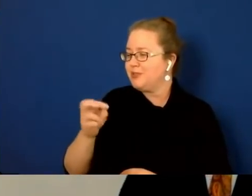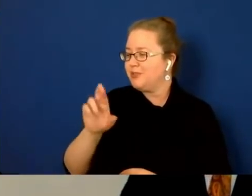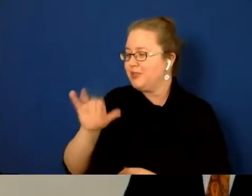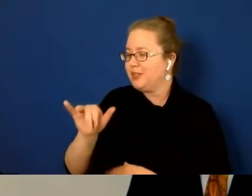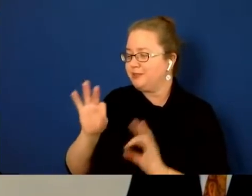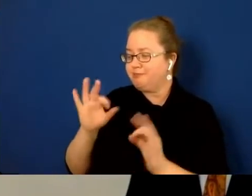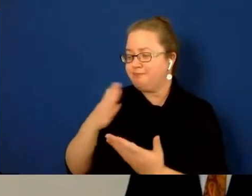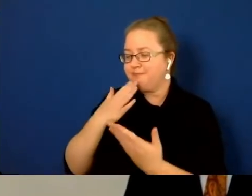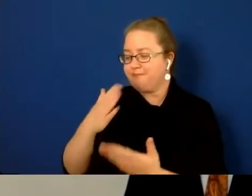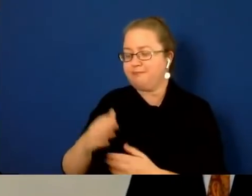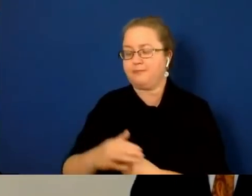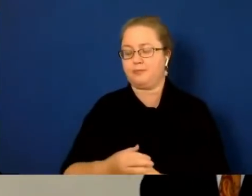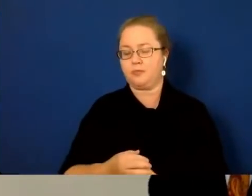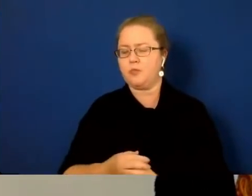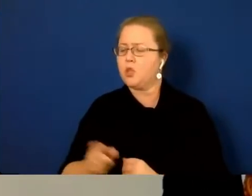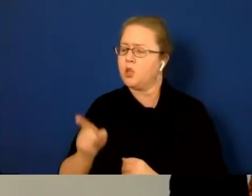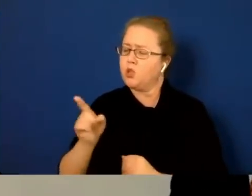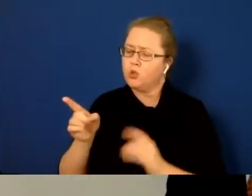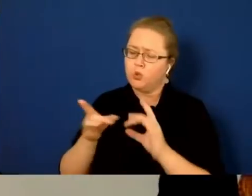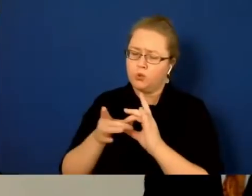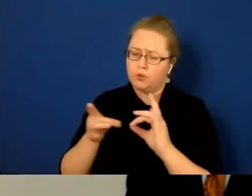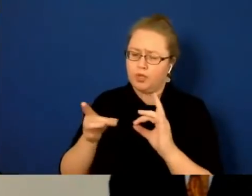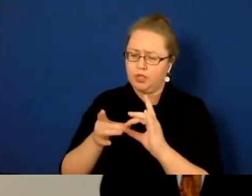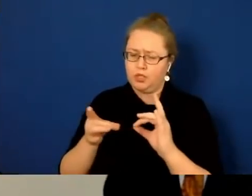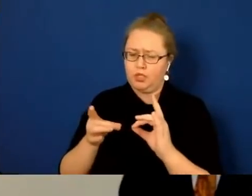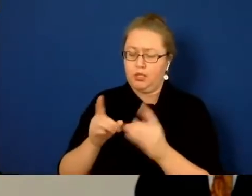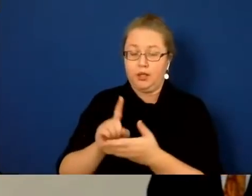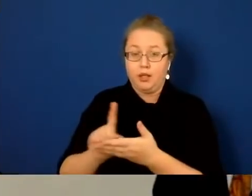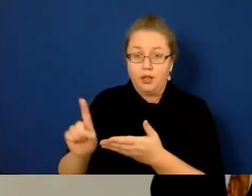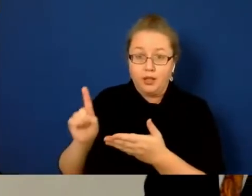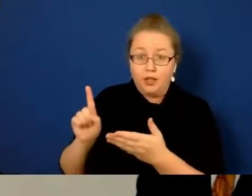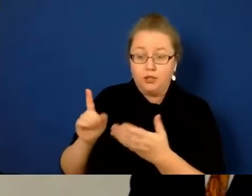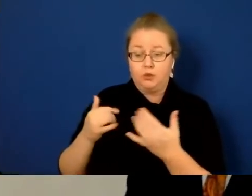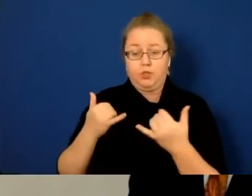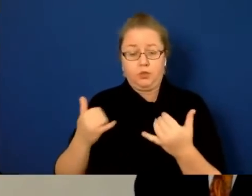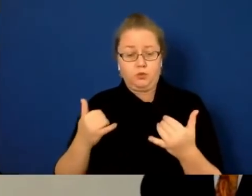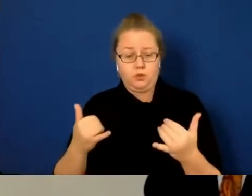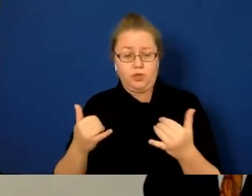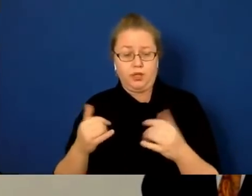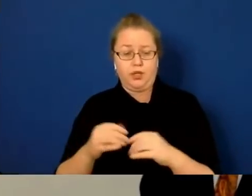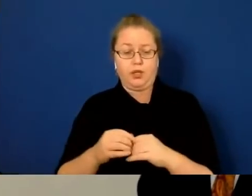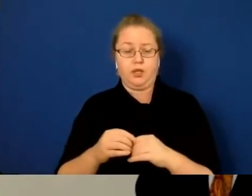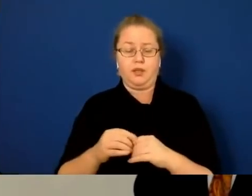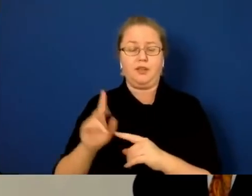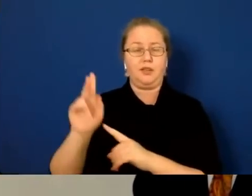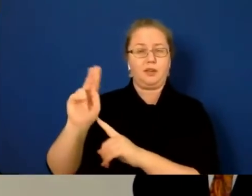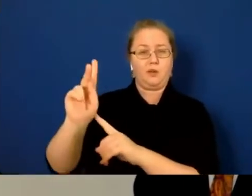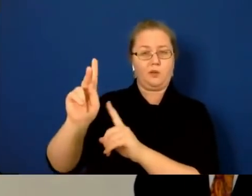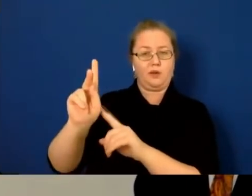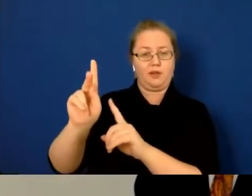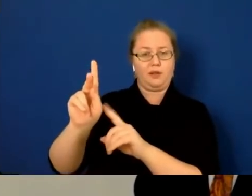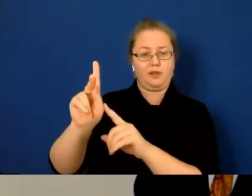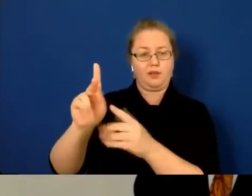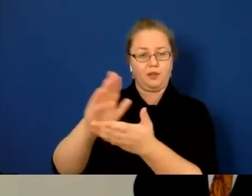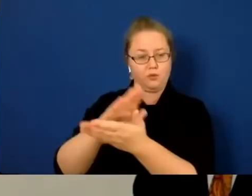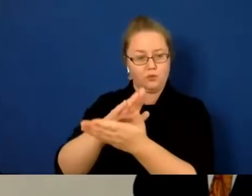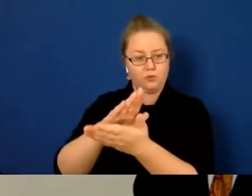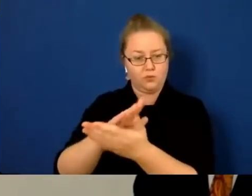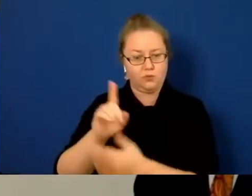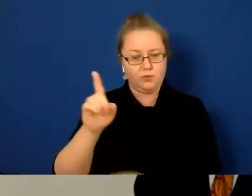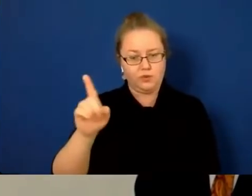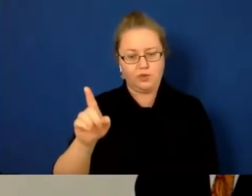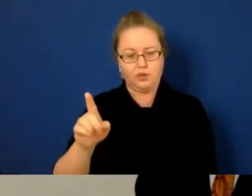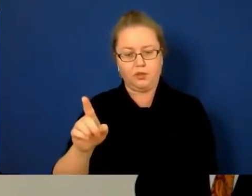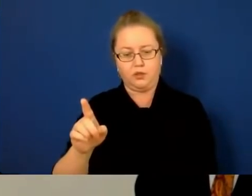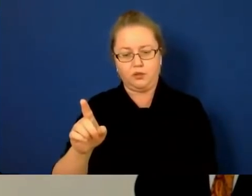is it's a negligible amount, and I'm not aware of any firefighters or police who